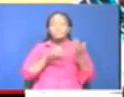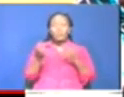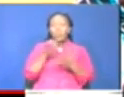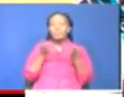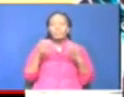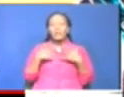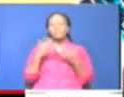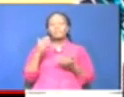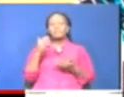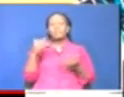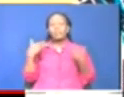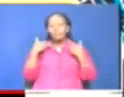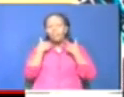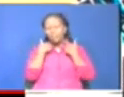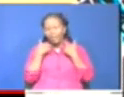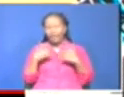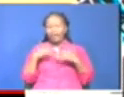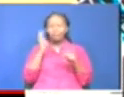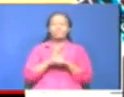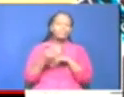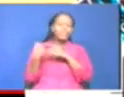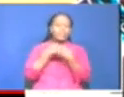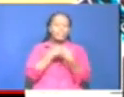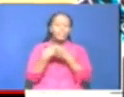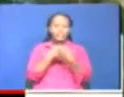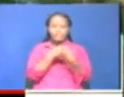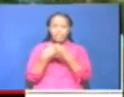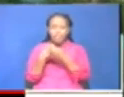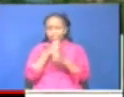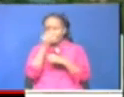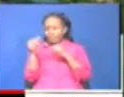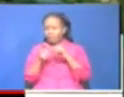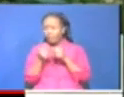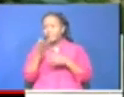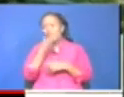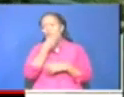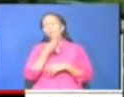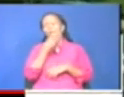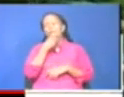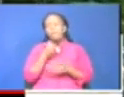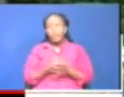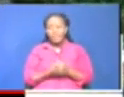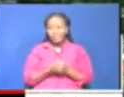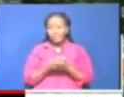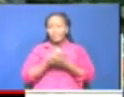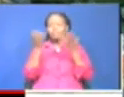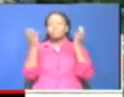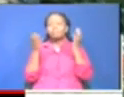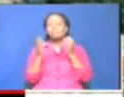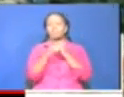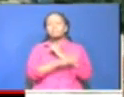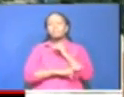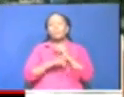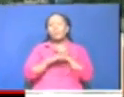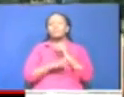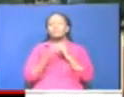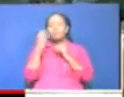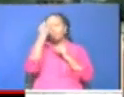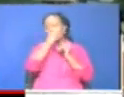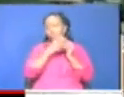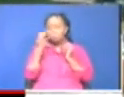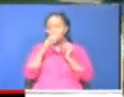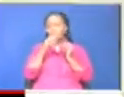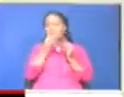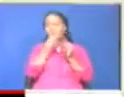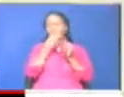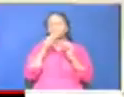sana, kuna challenges nyingi sana kwa kuhusu mababa zetu. In Catholic countries of Europe, fatherhood has been celebrated on